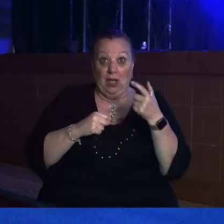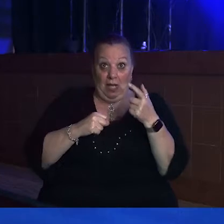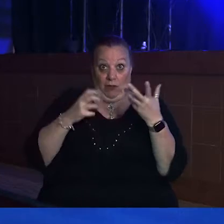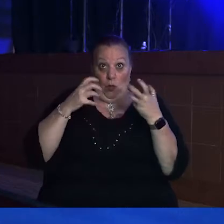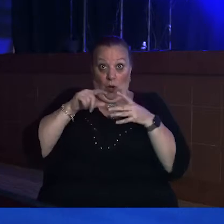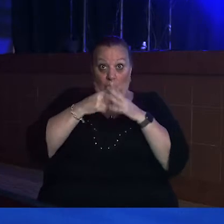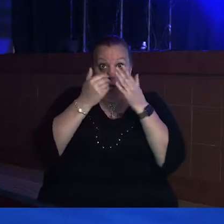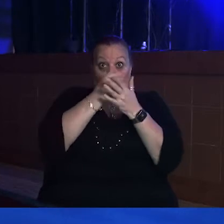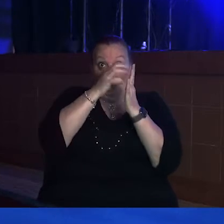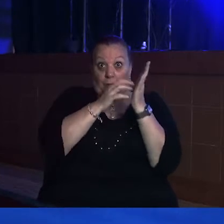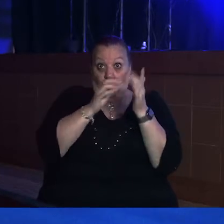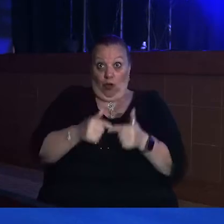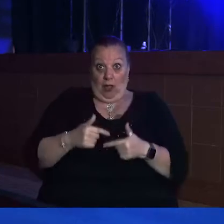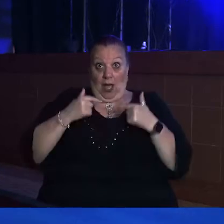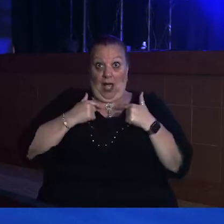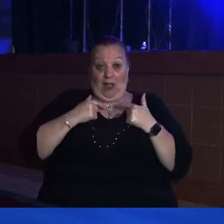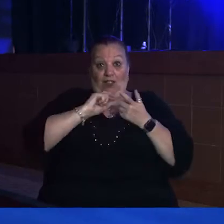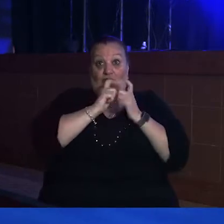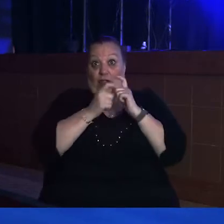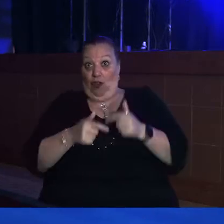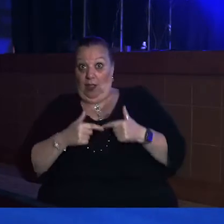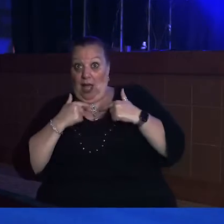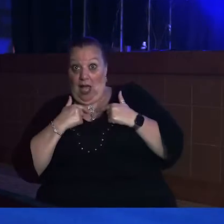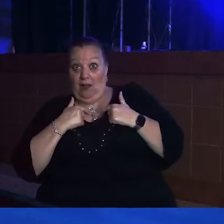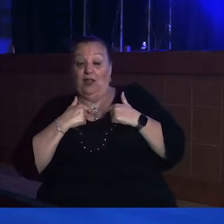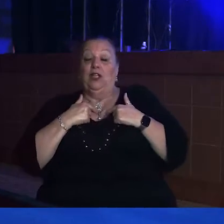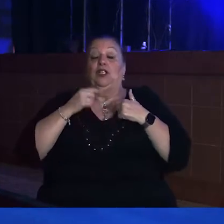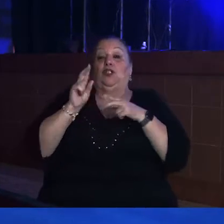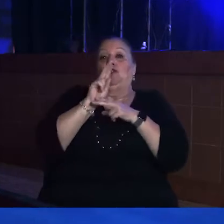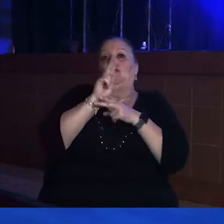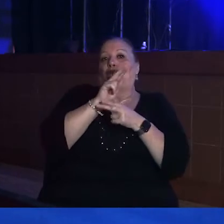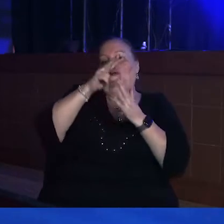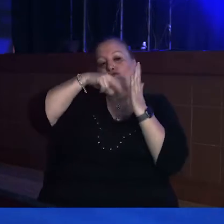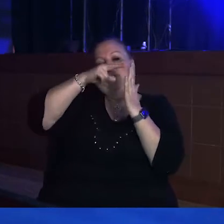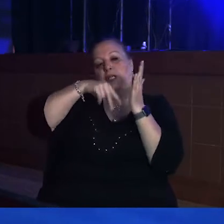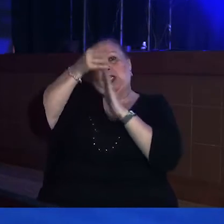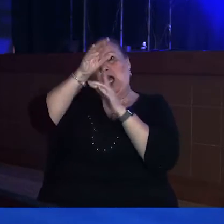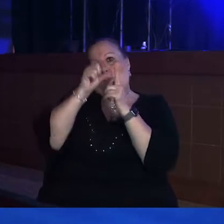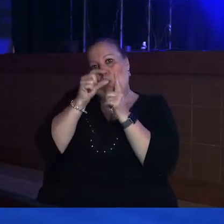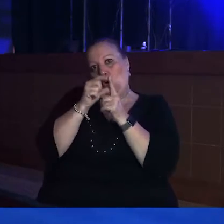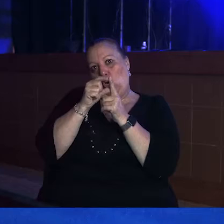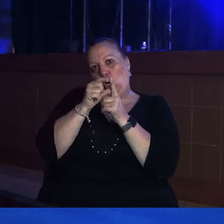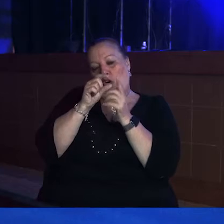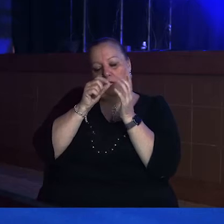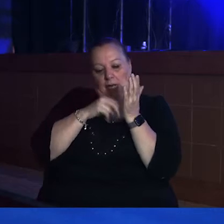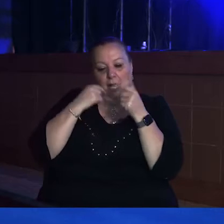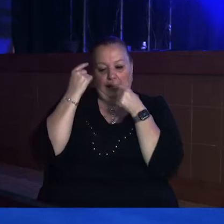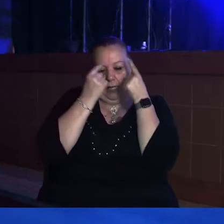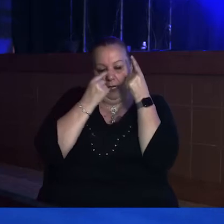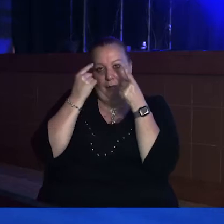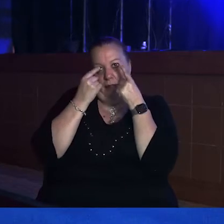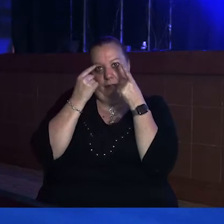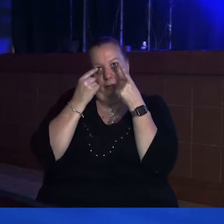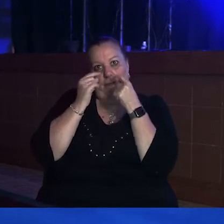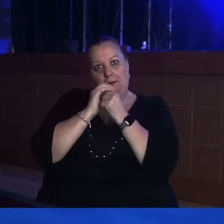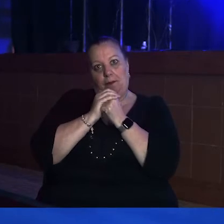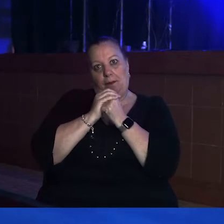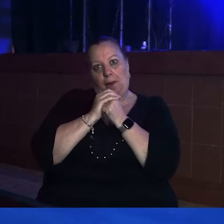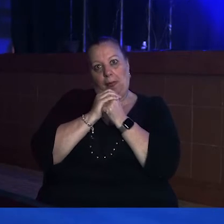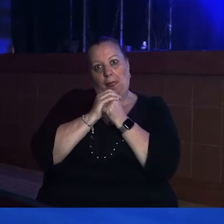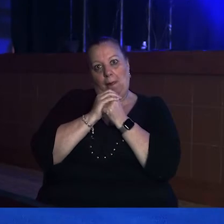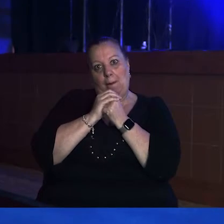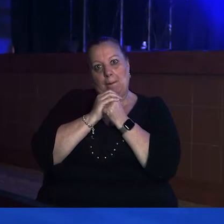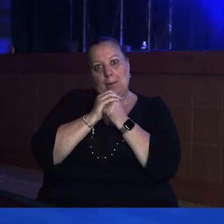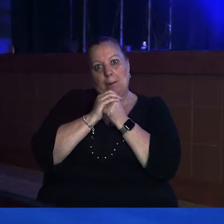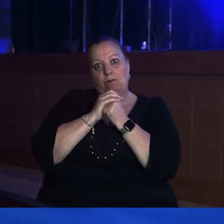need to start turning the pages of God's word and then turning them over and over in your mind. The Center for Bible